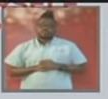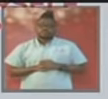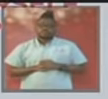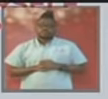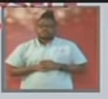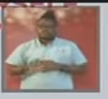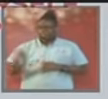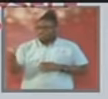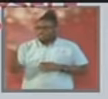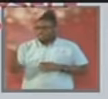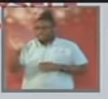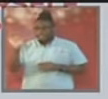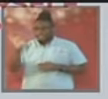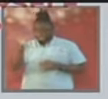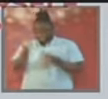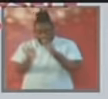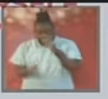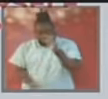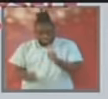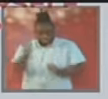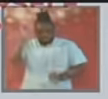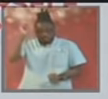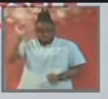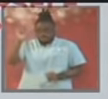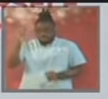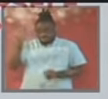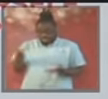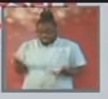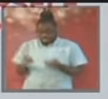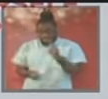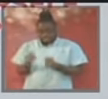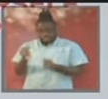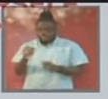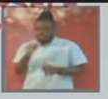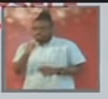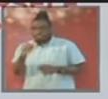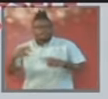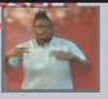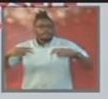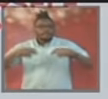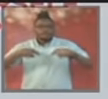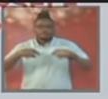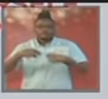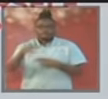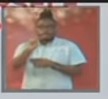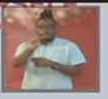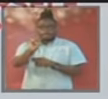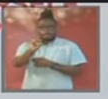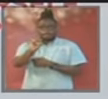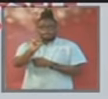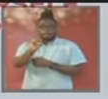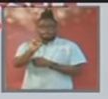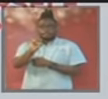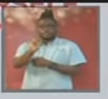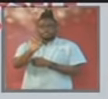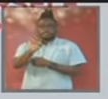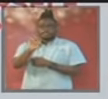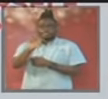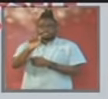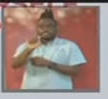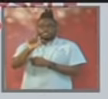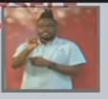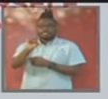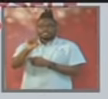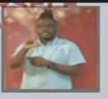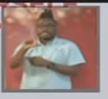be without the measles, mumps, and rubella vaccine that all your children must have to get into